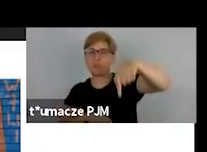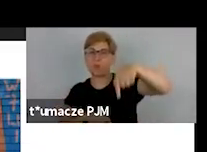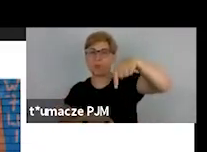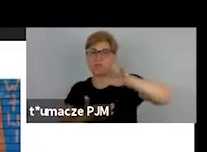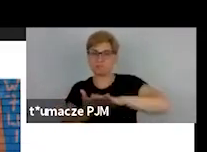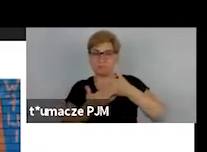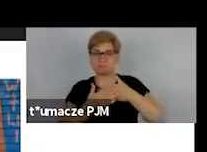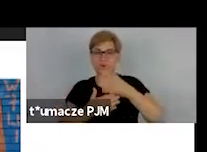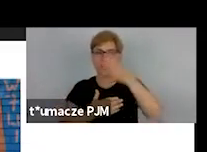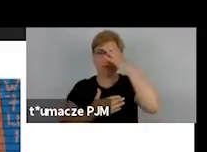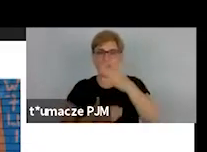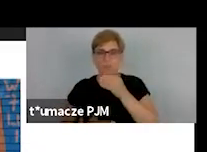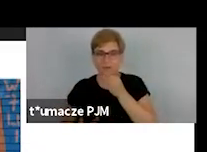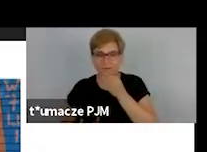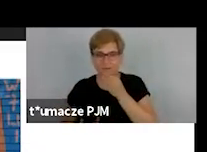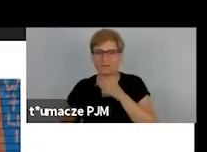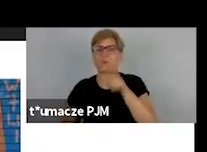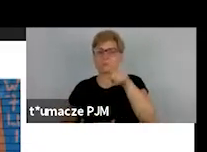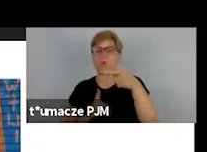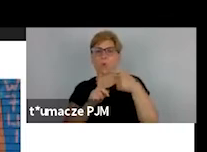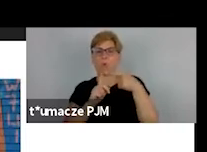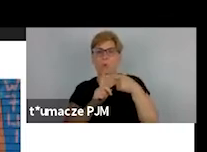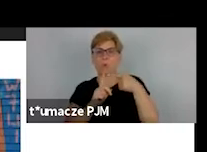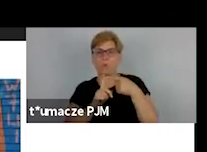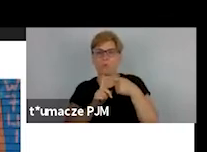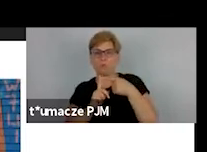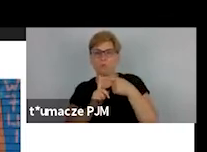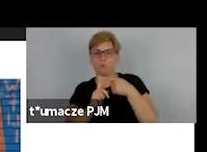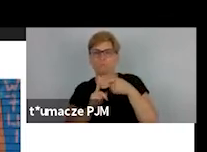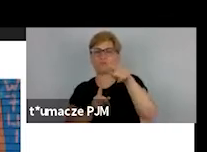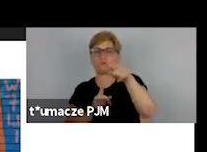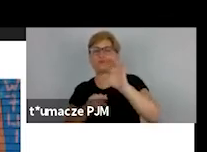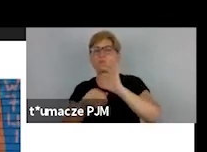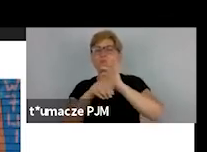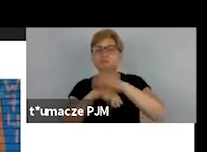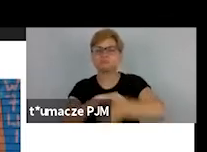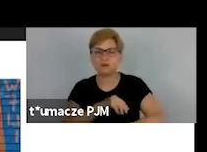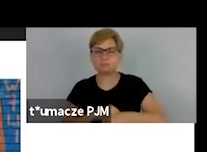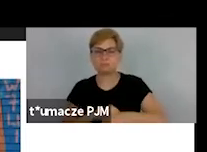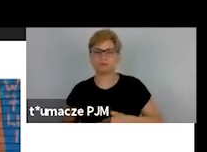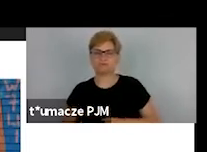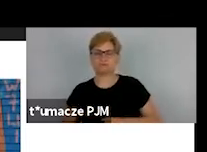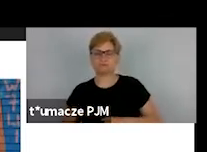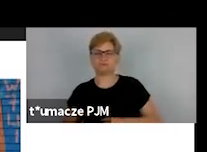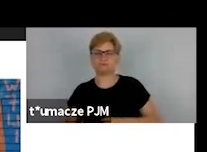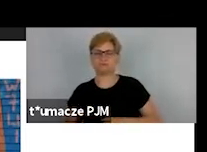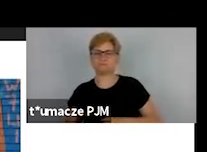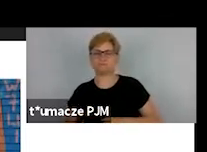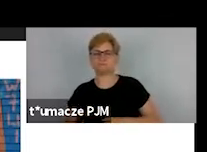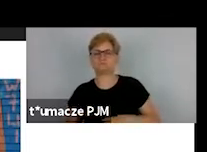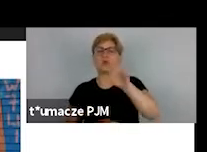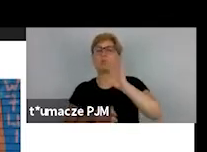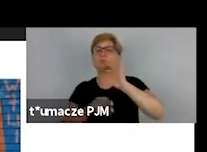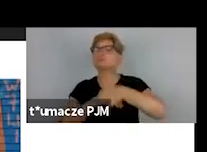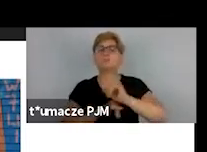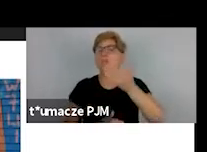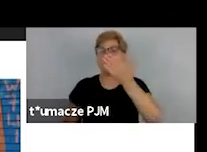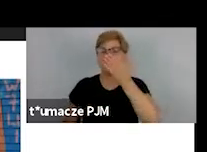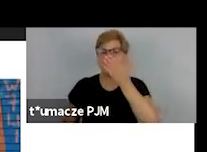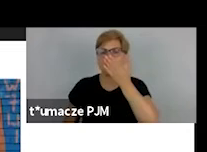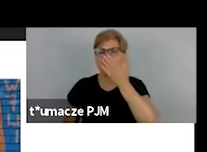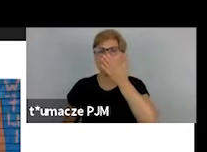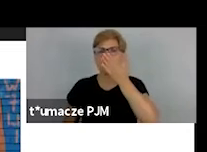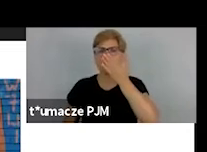to say, in South Africa, the most vulnerable of the vulnerable are often refugees and migrants. How do we make sure